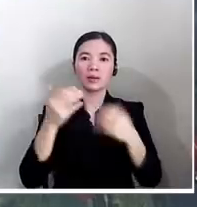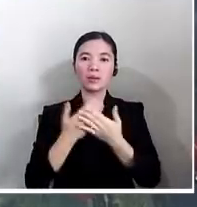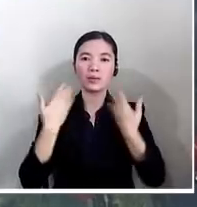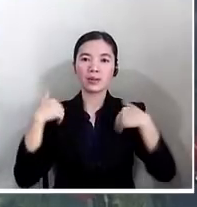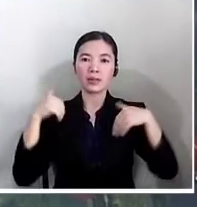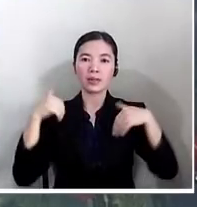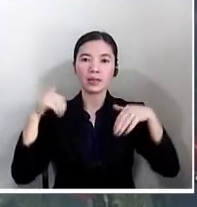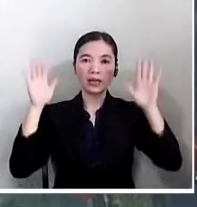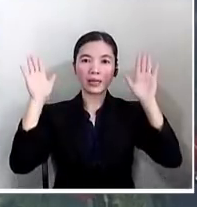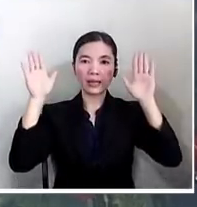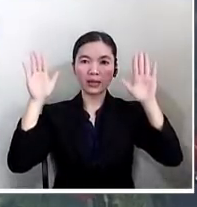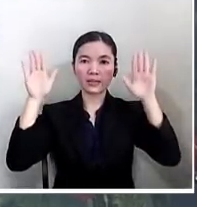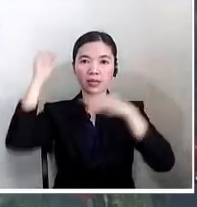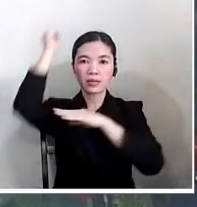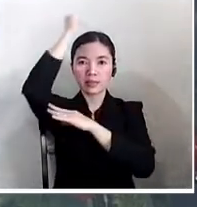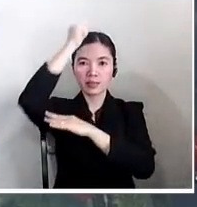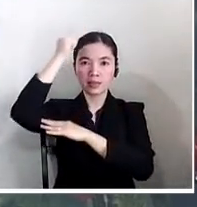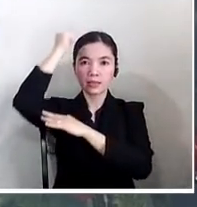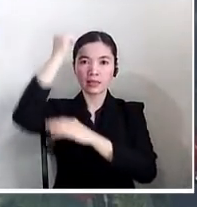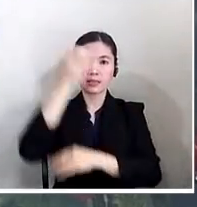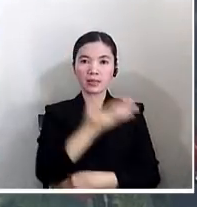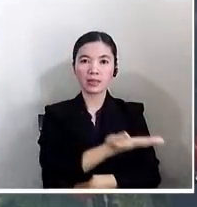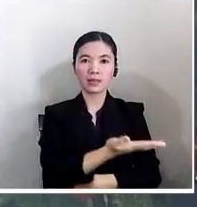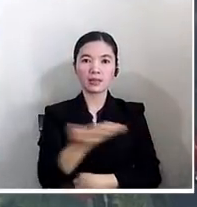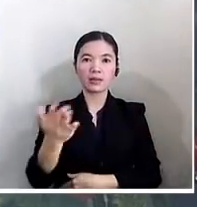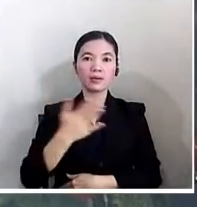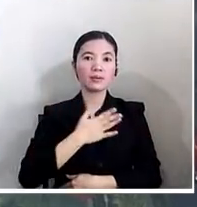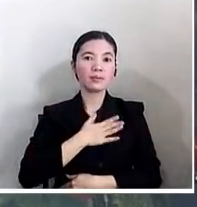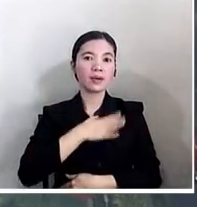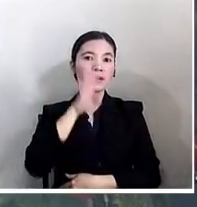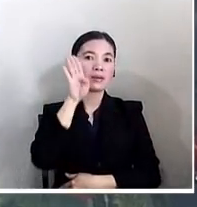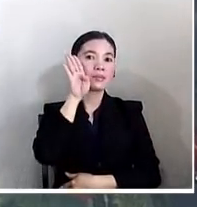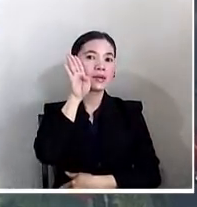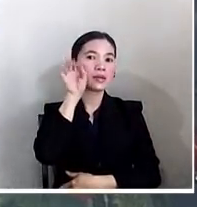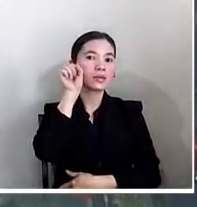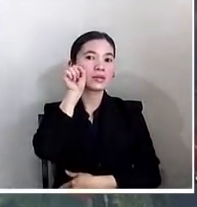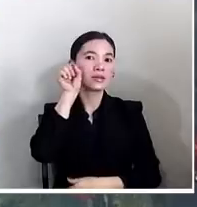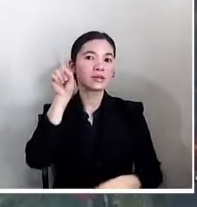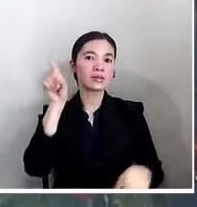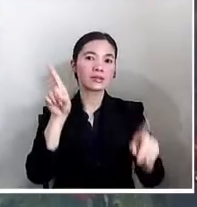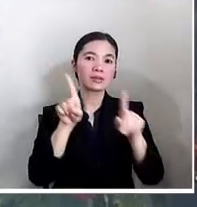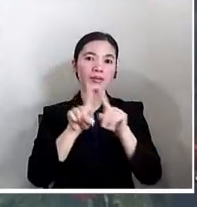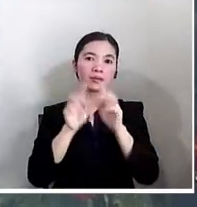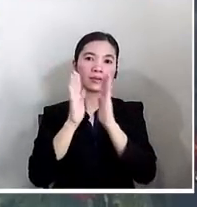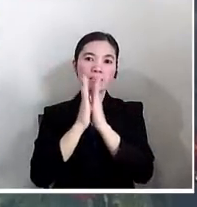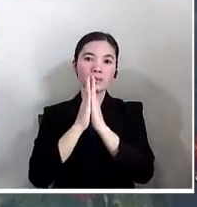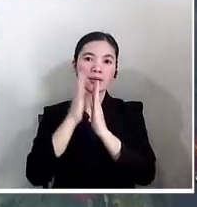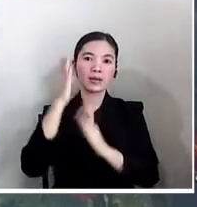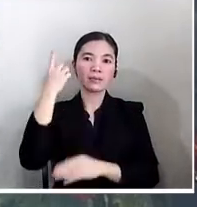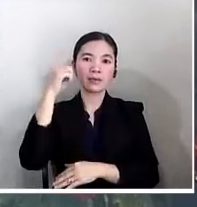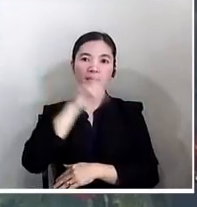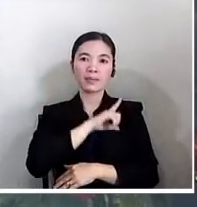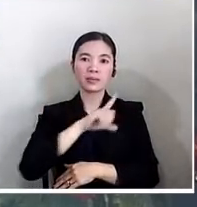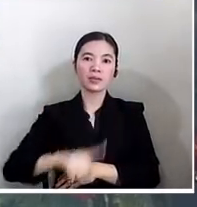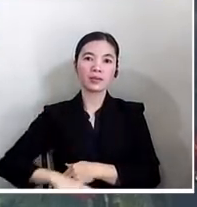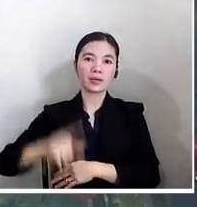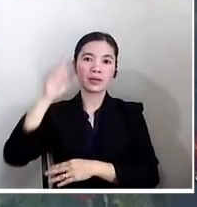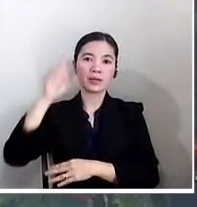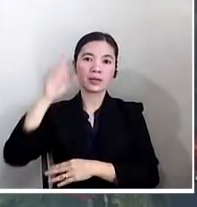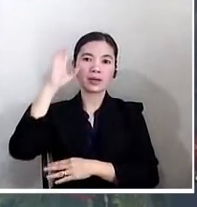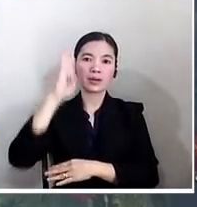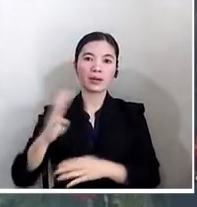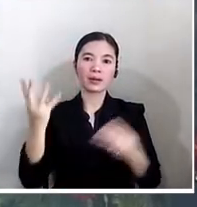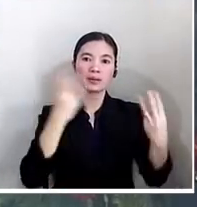saints, and you, my brothers and sisters, to pray for me to the Lord our God. May Almighty God